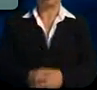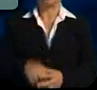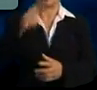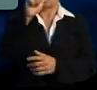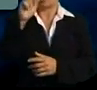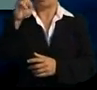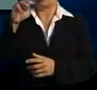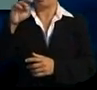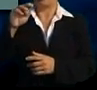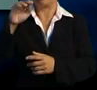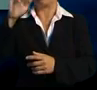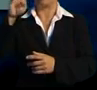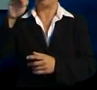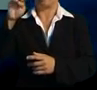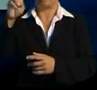aluminum powder,